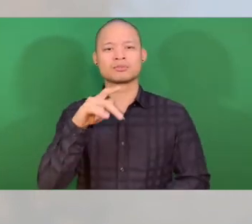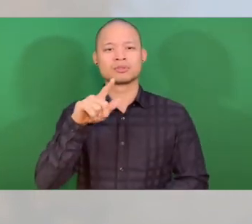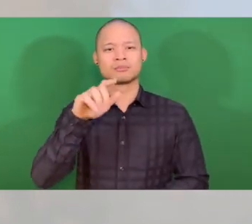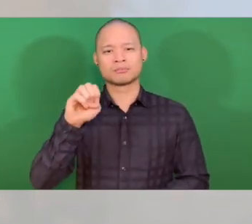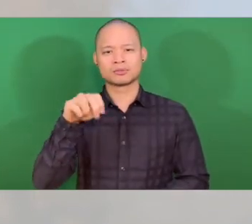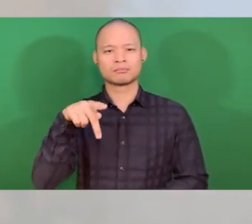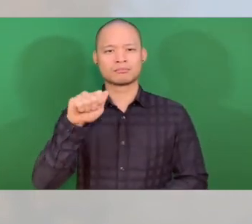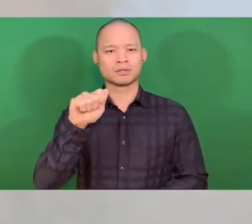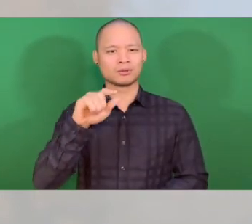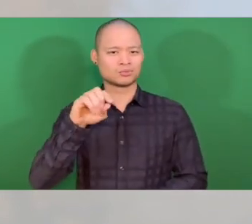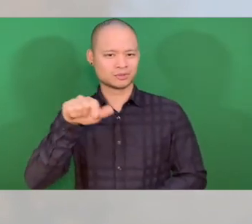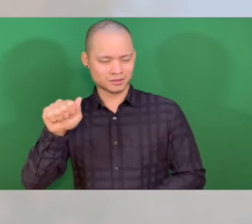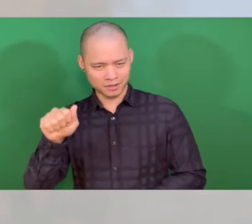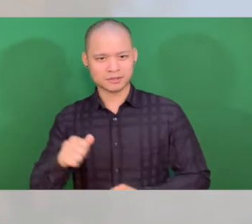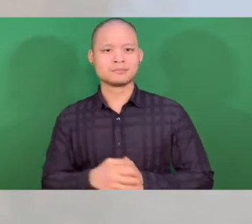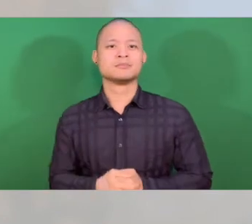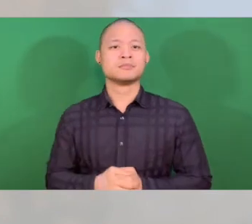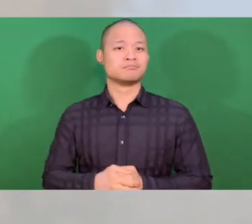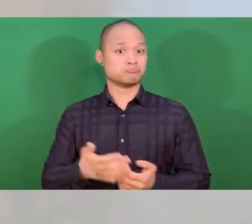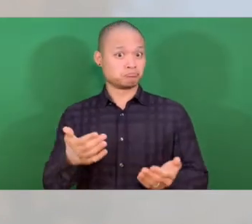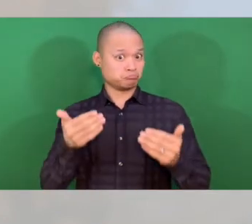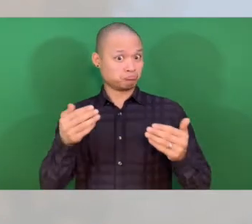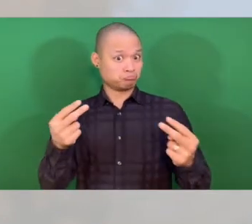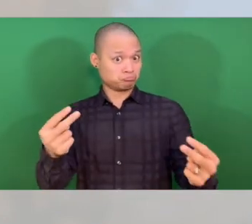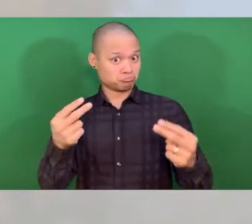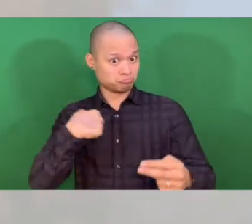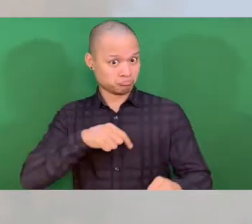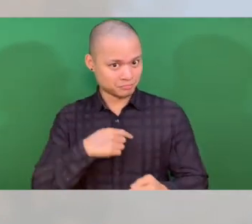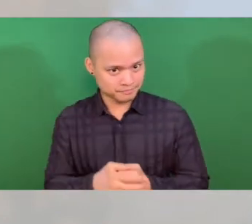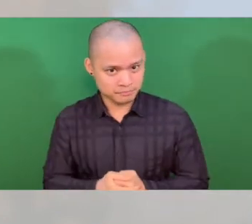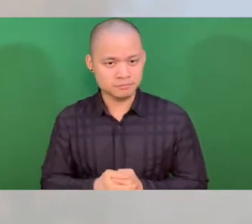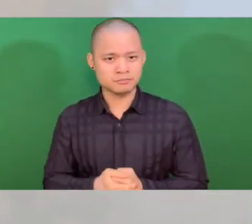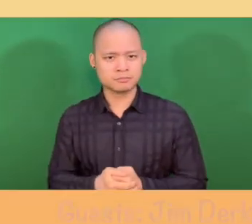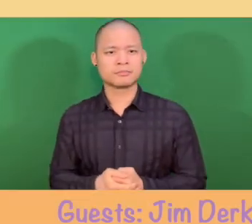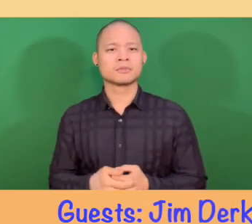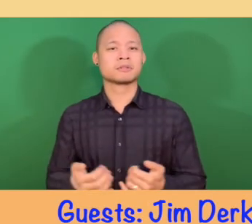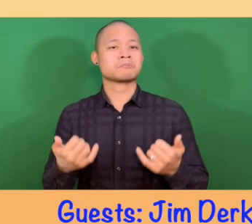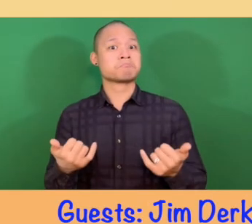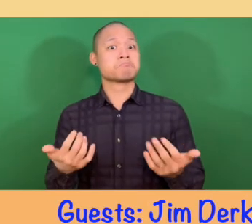out, stay informed. We'd love to see you again. Thanks so much for watching. Stay safe.